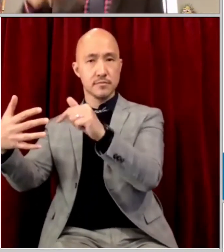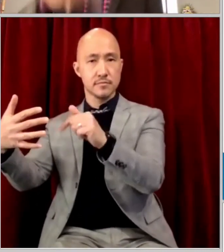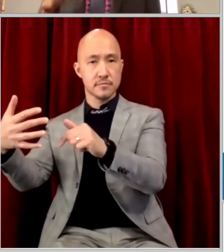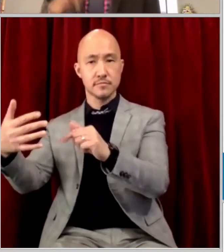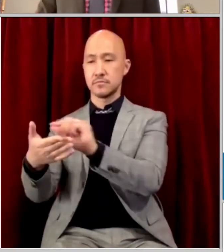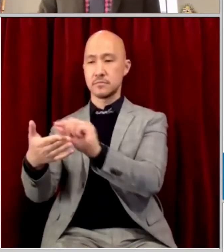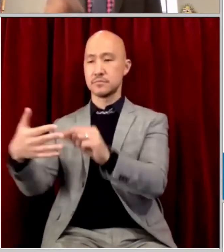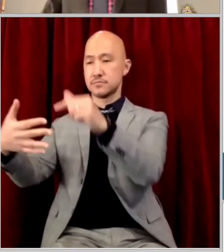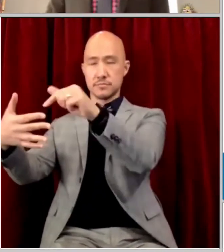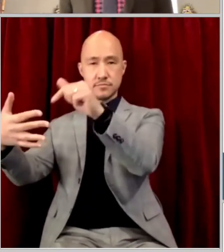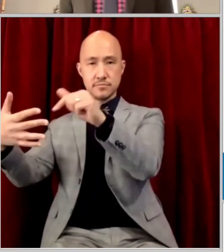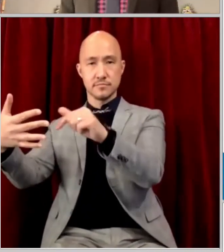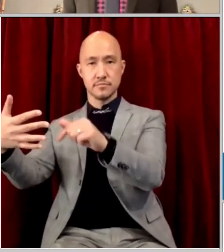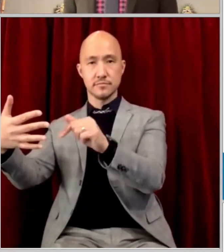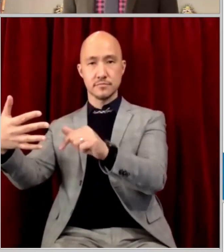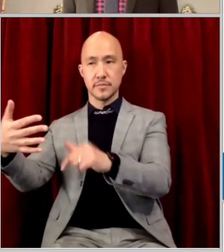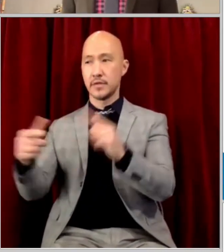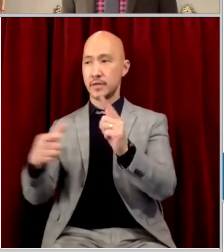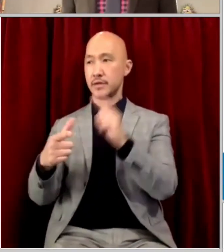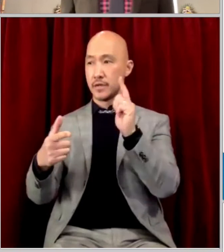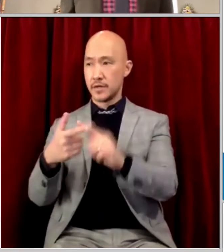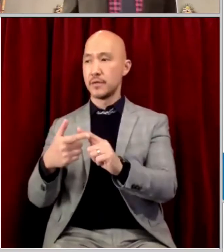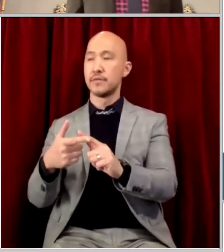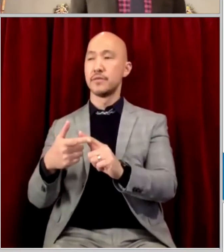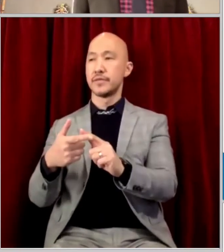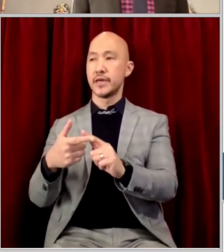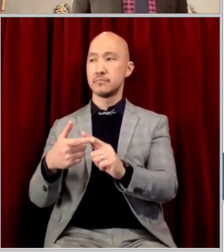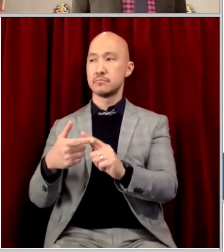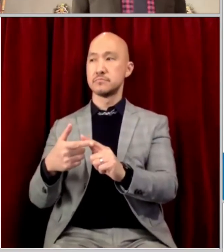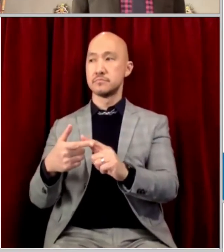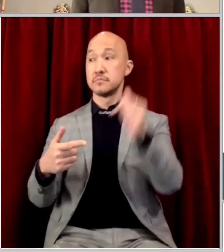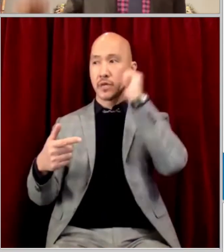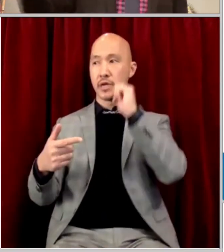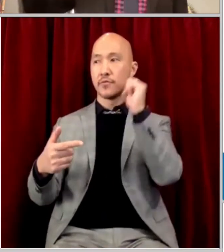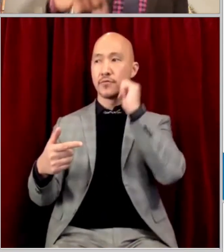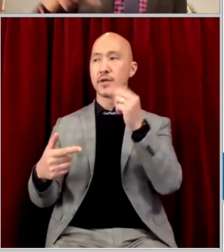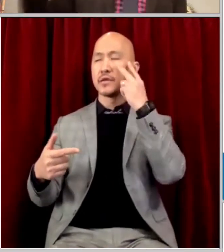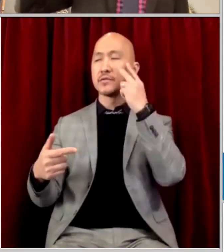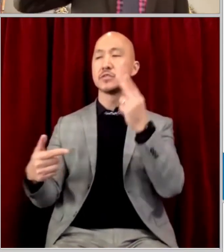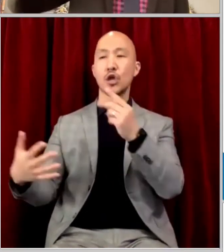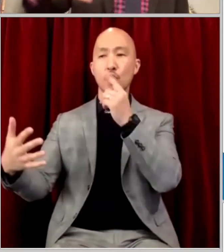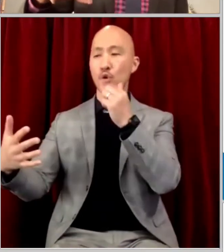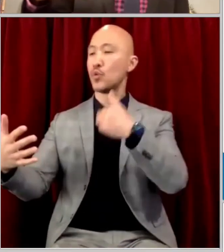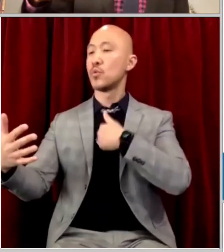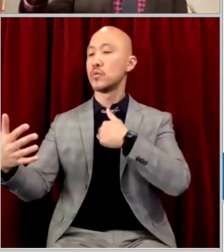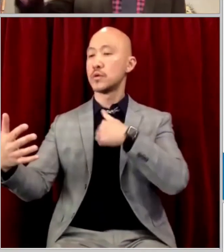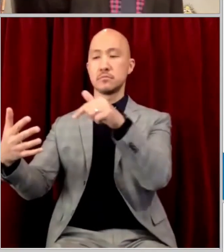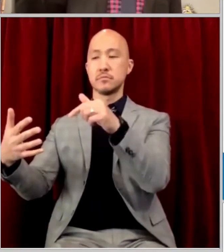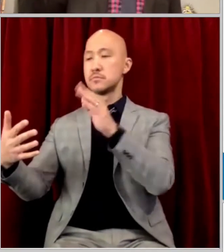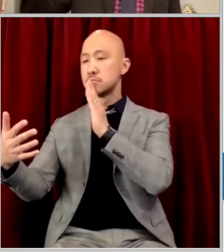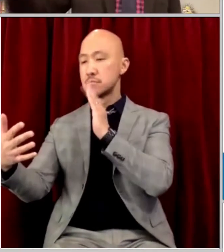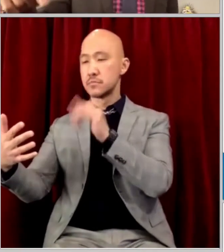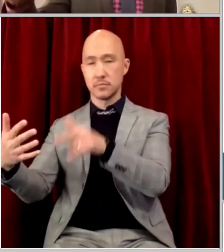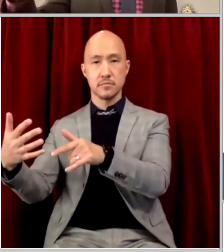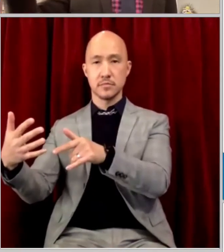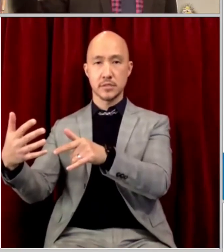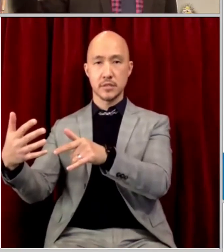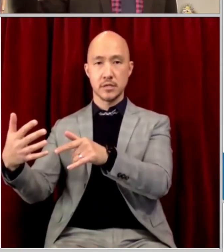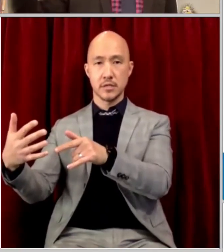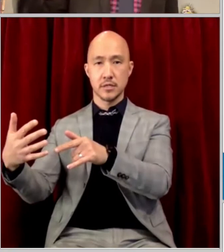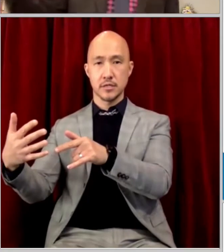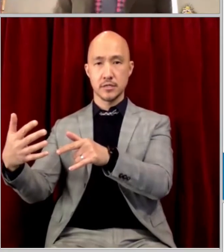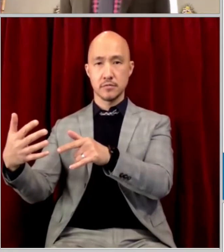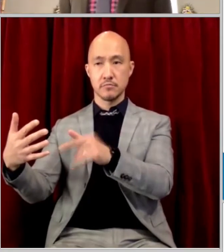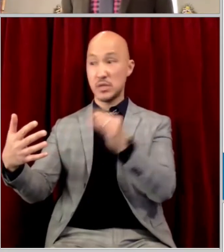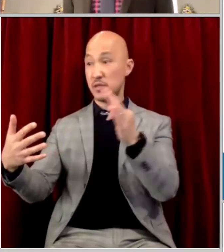God had put me in that place for a reason. Wasn't just there to collect a paycheck, but I was actually on a mission to be an influencer